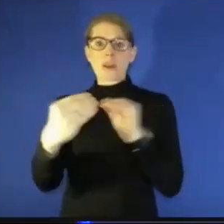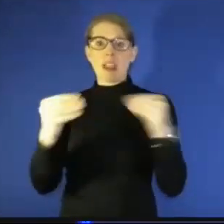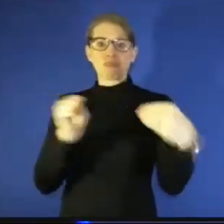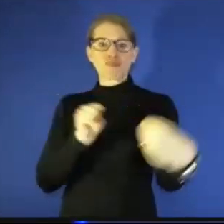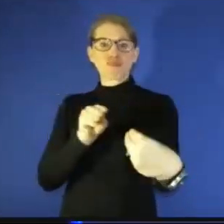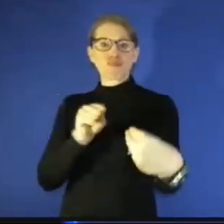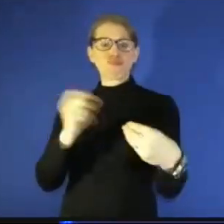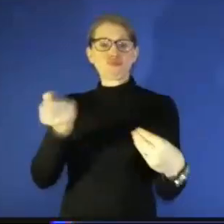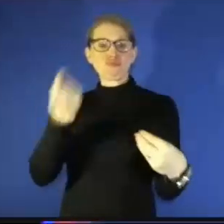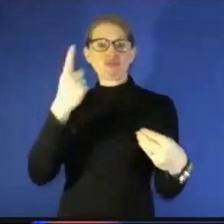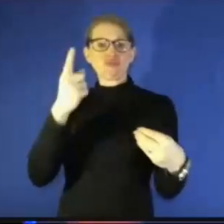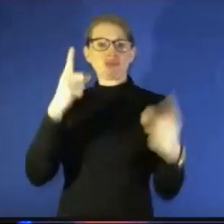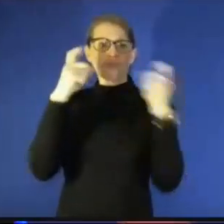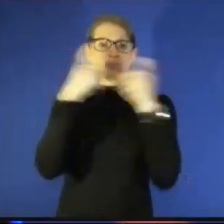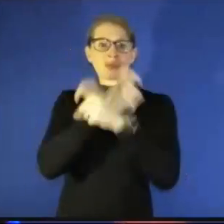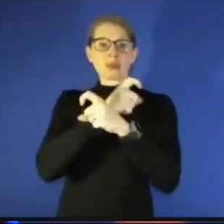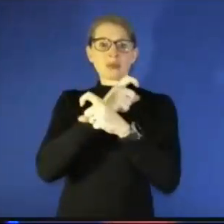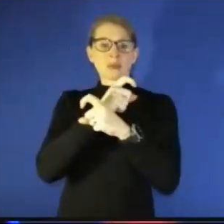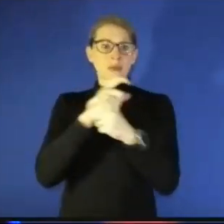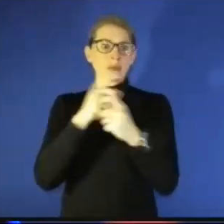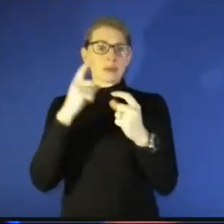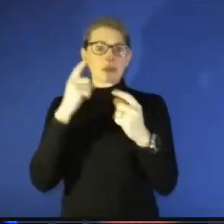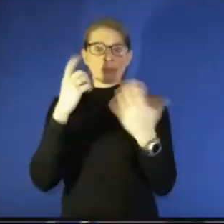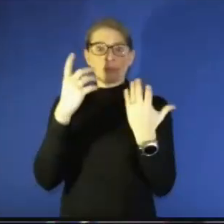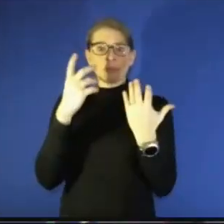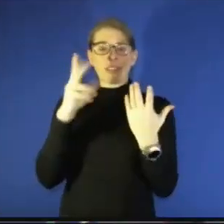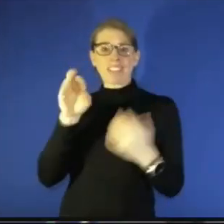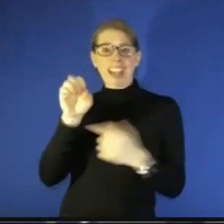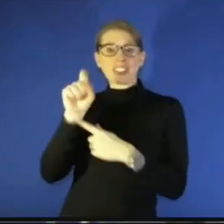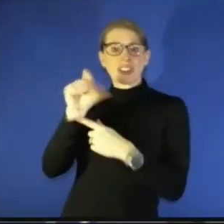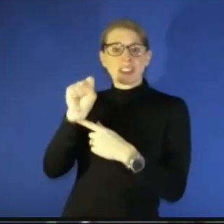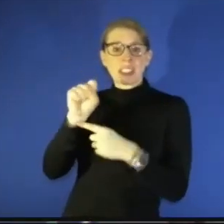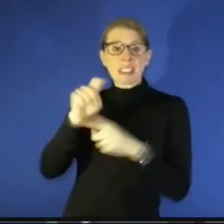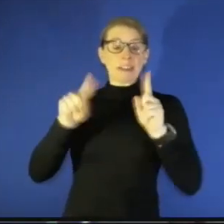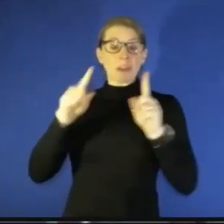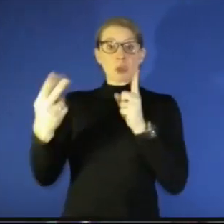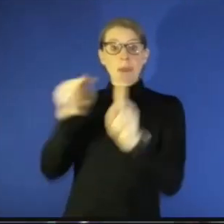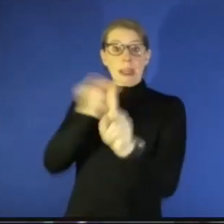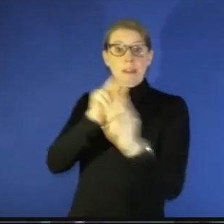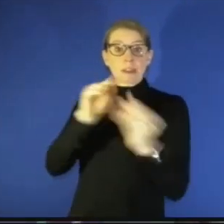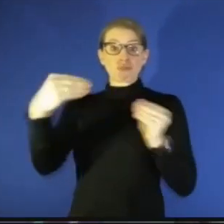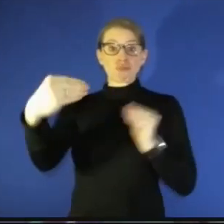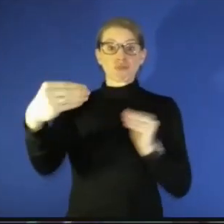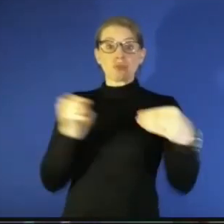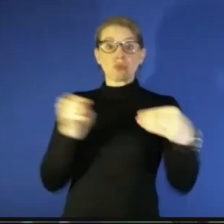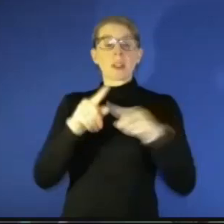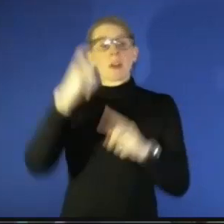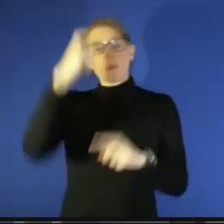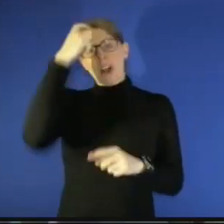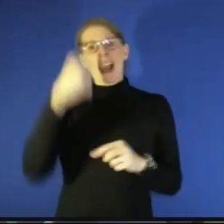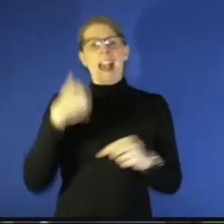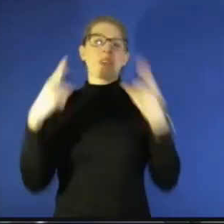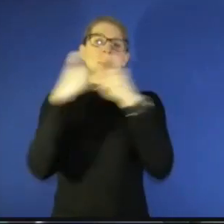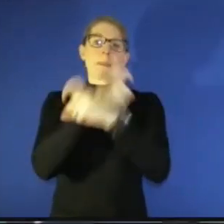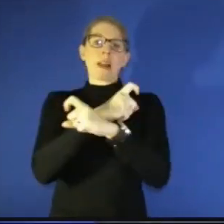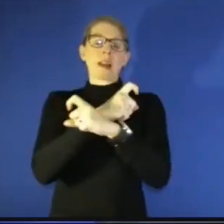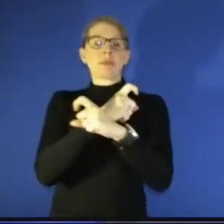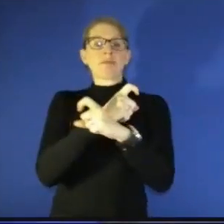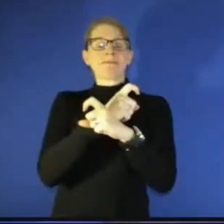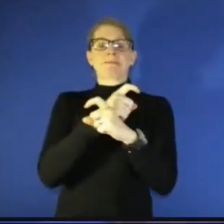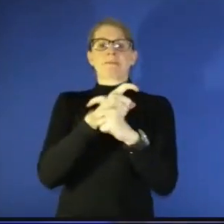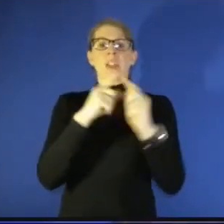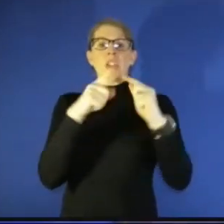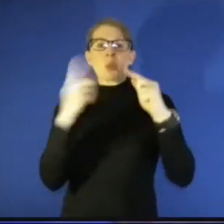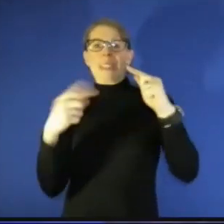anatomy from multiple different viewpoints. For the brain has very complex and twisty blood vessels.